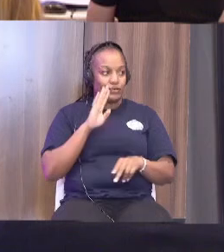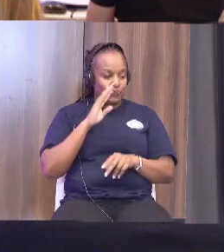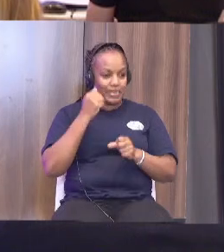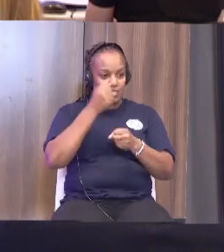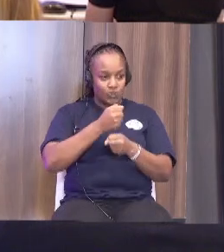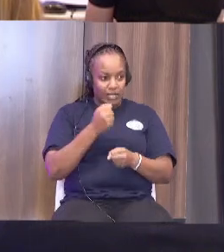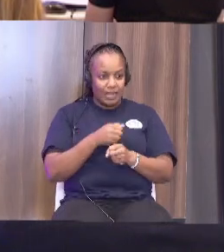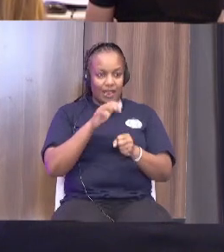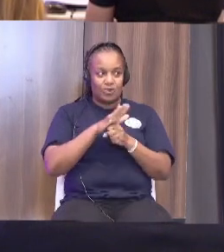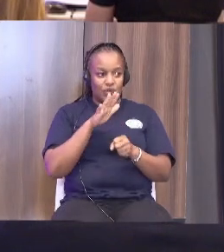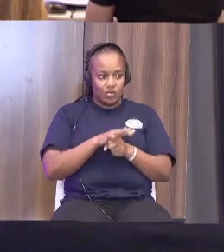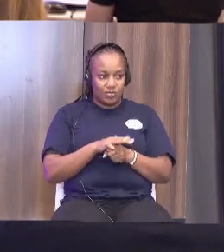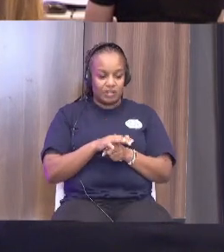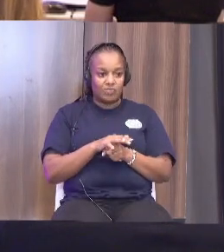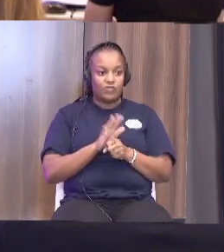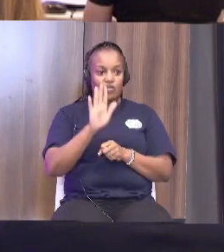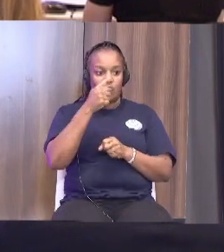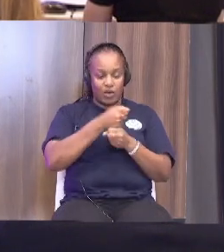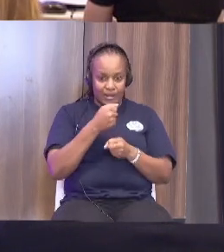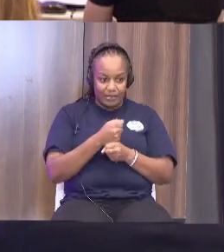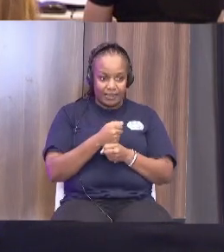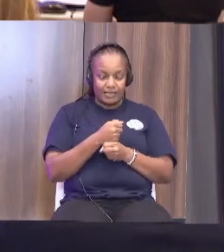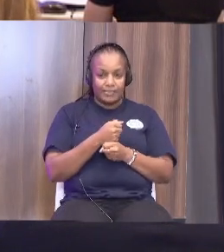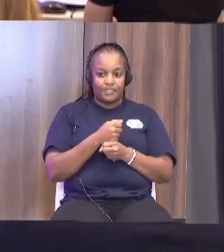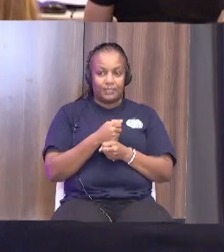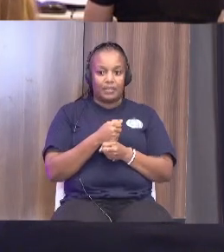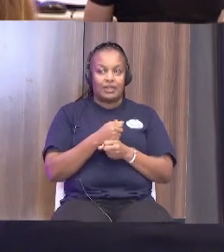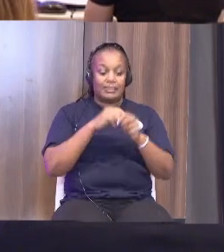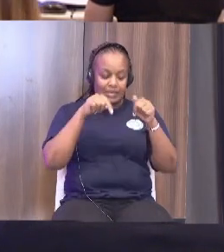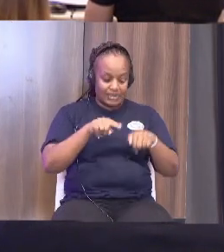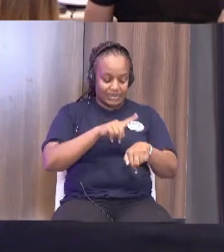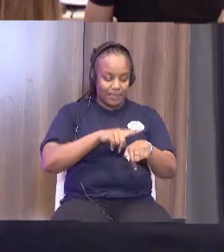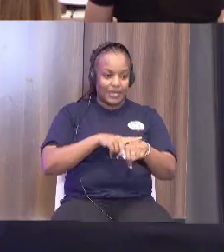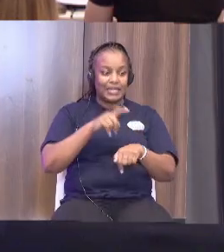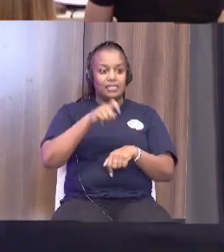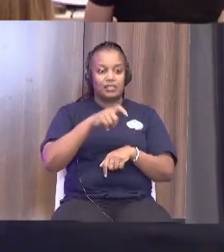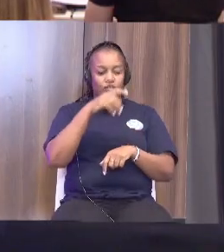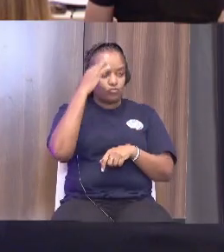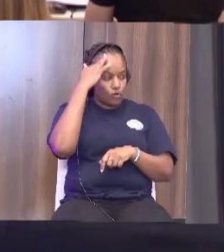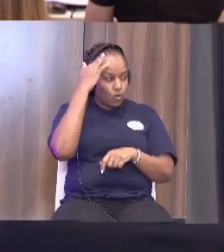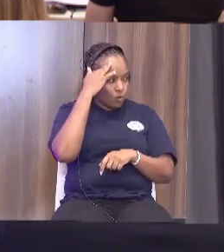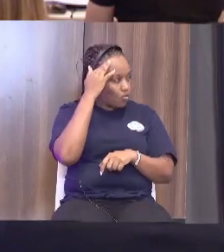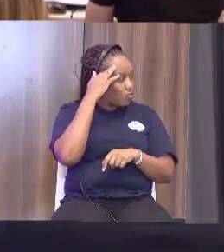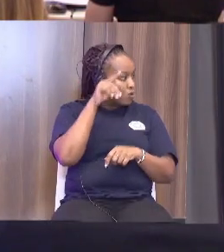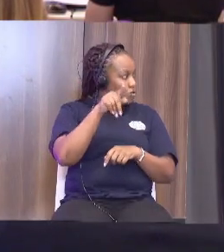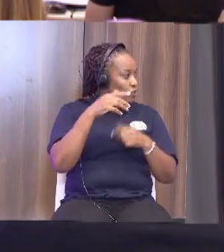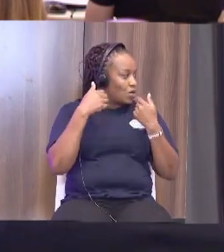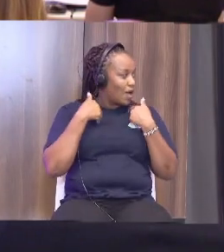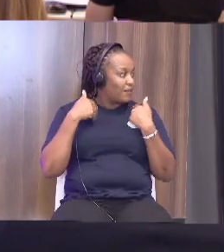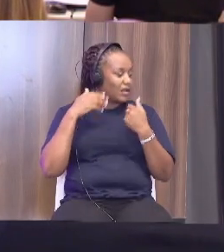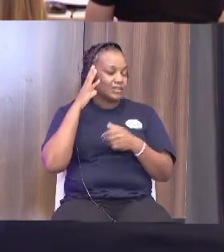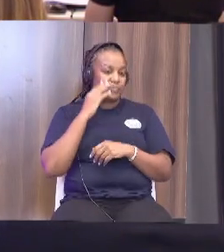a lot of RSV work, and at this point I would like to know that you have experience